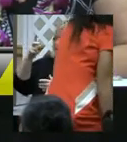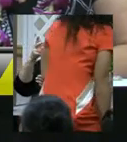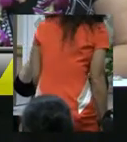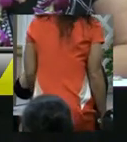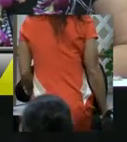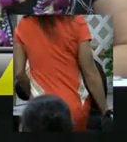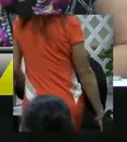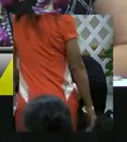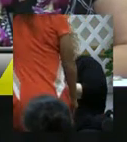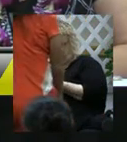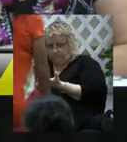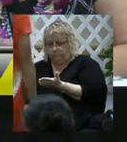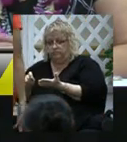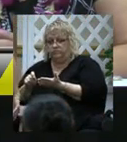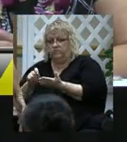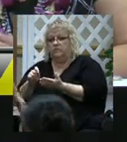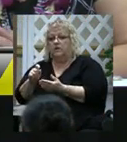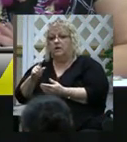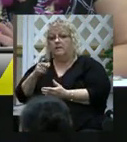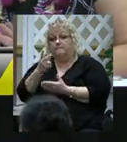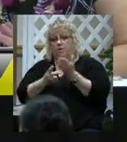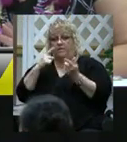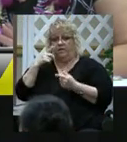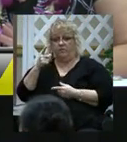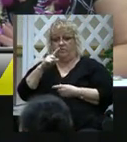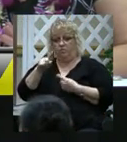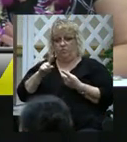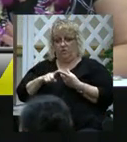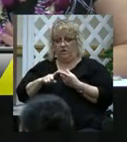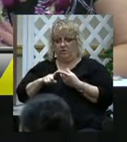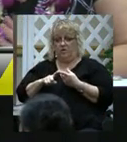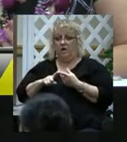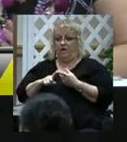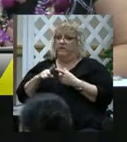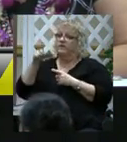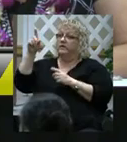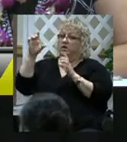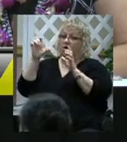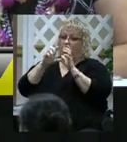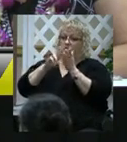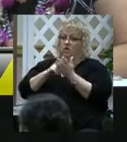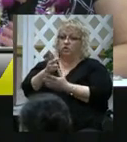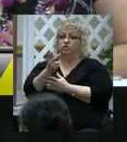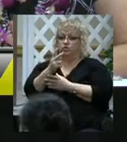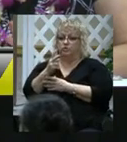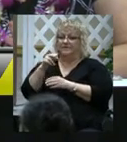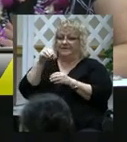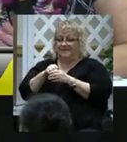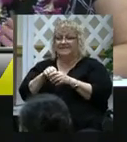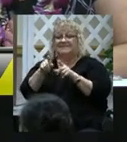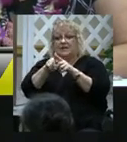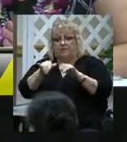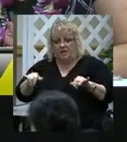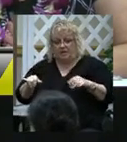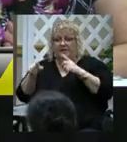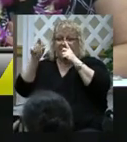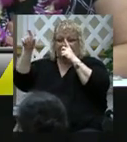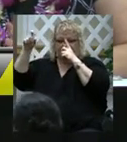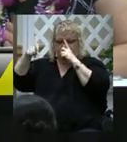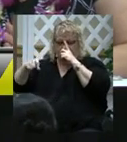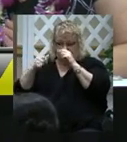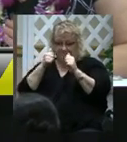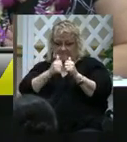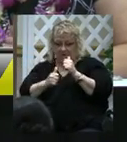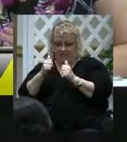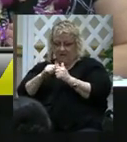the review. So to do that for bilingual employees, we would have to have at least two of them, and at the same time, they would need to